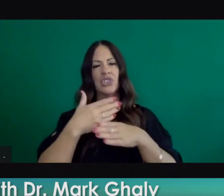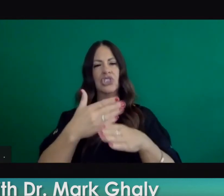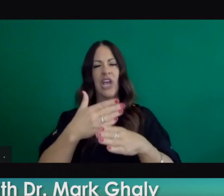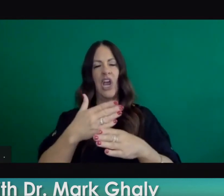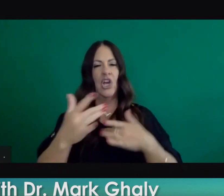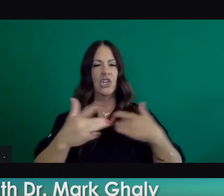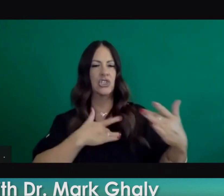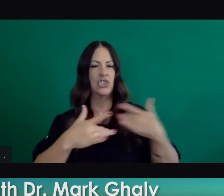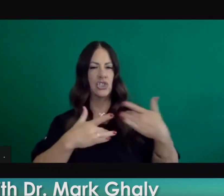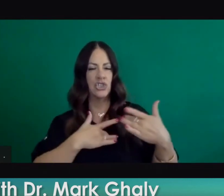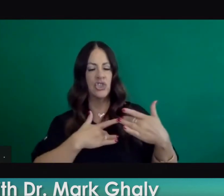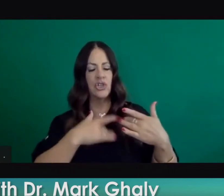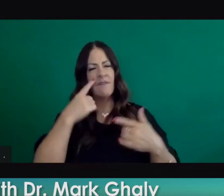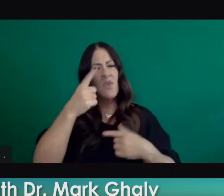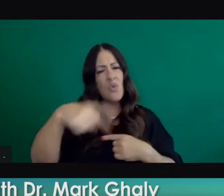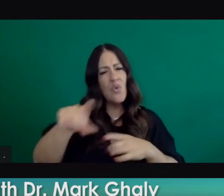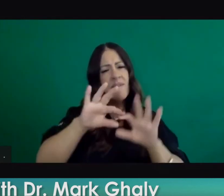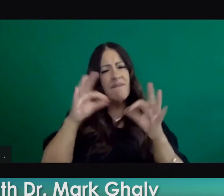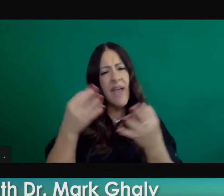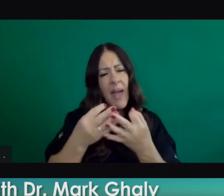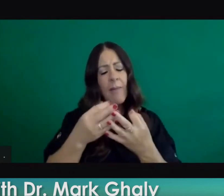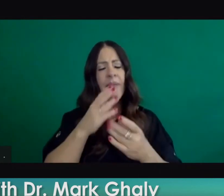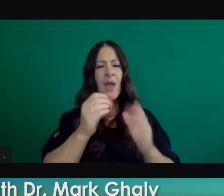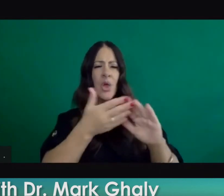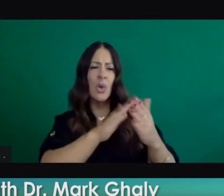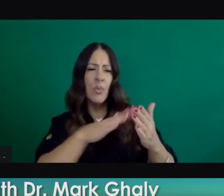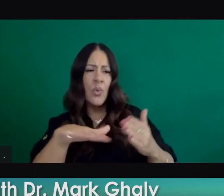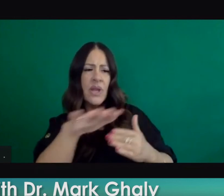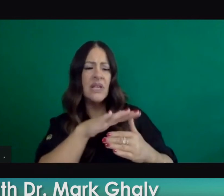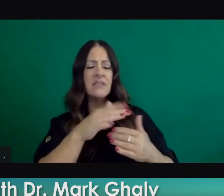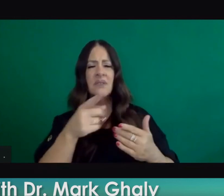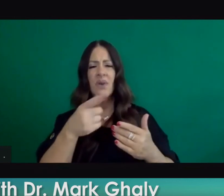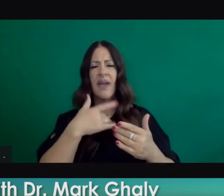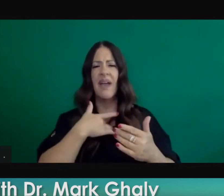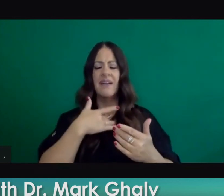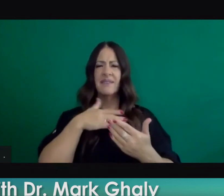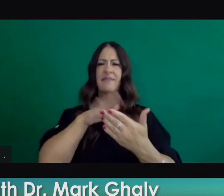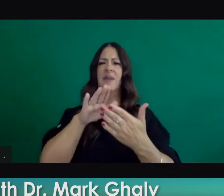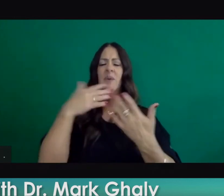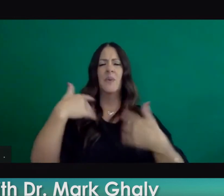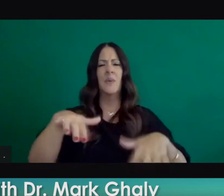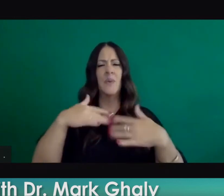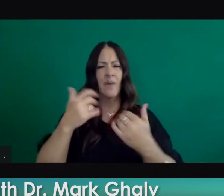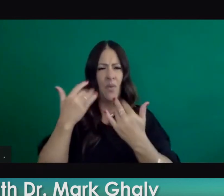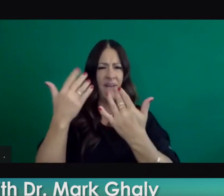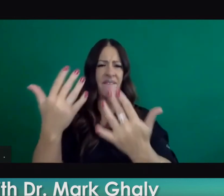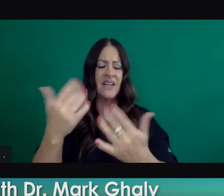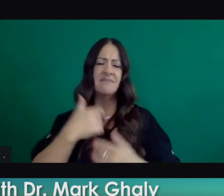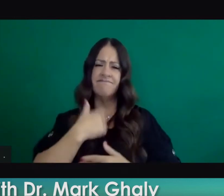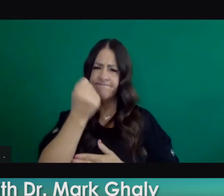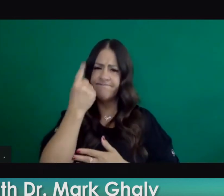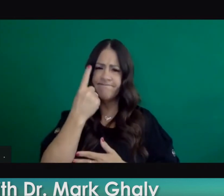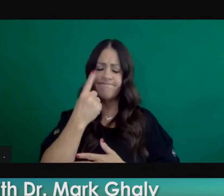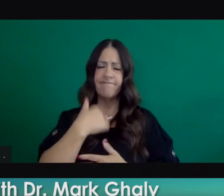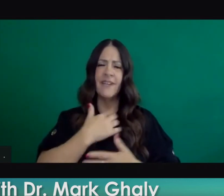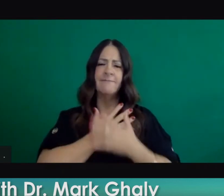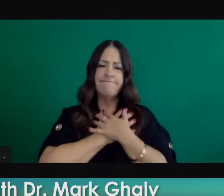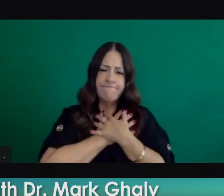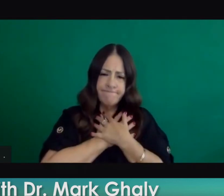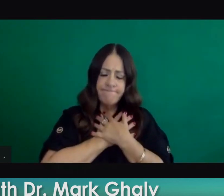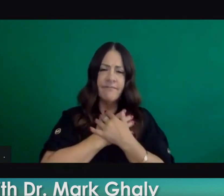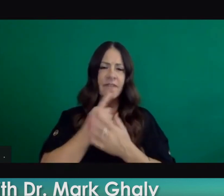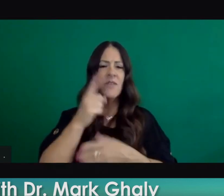concern for those families and communities facing the impacts of the wildfires. We know that we're entering